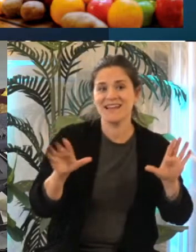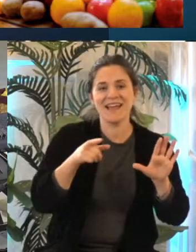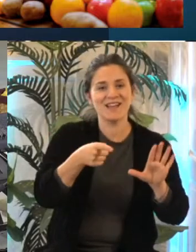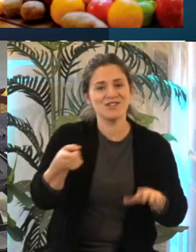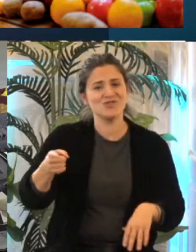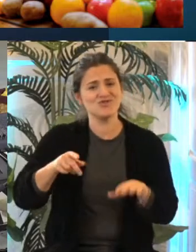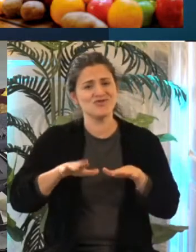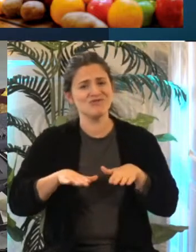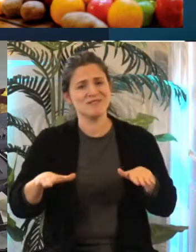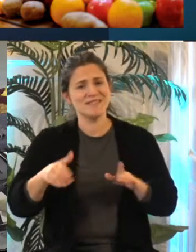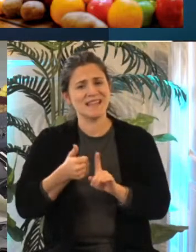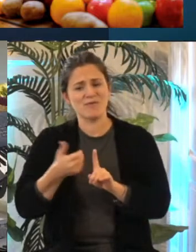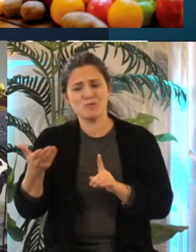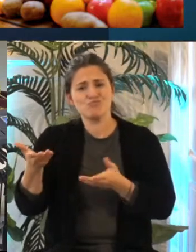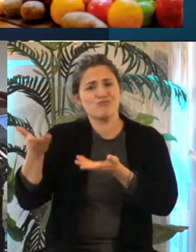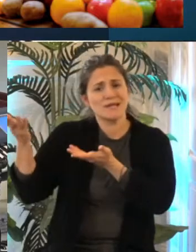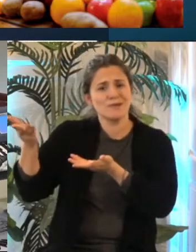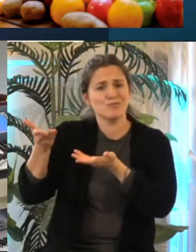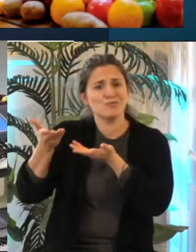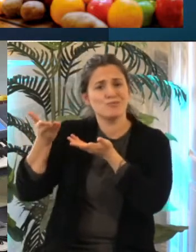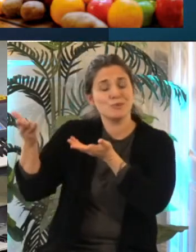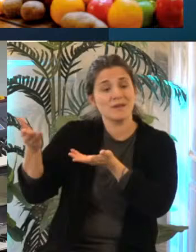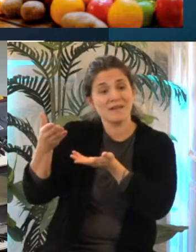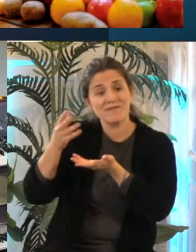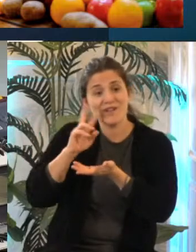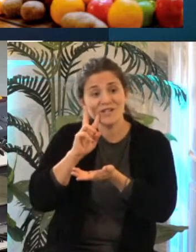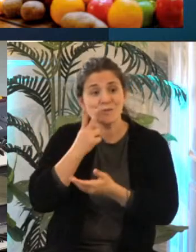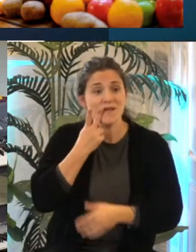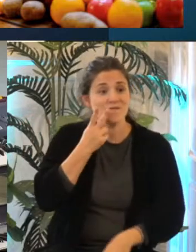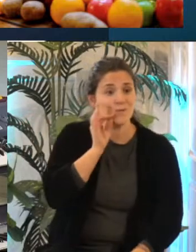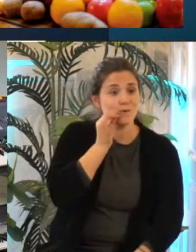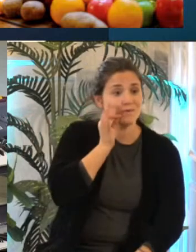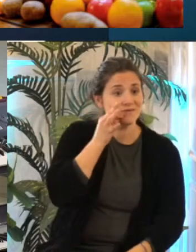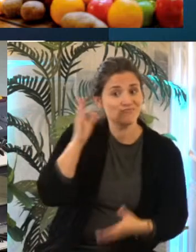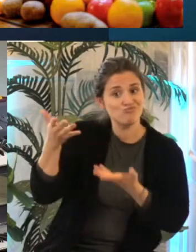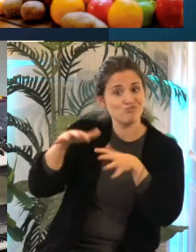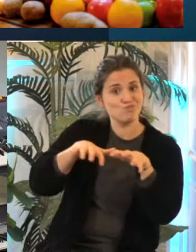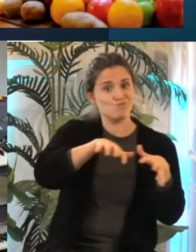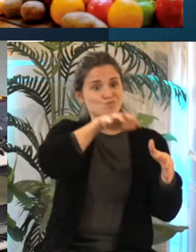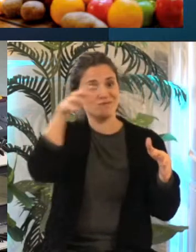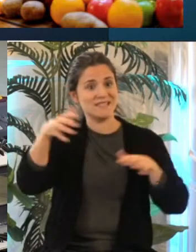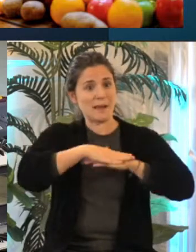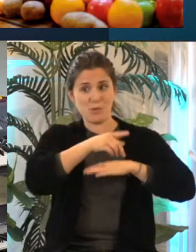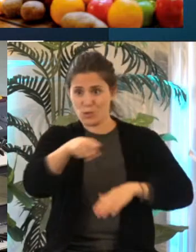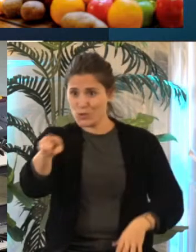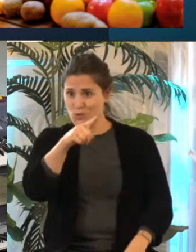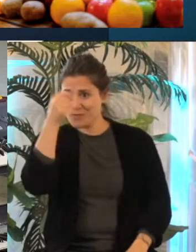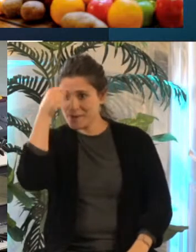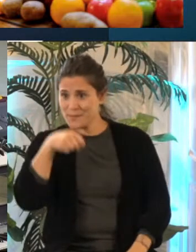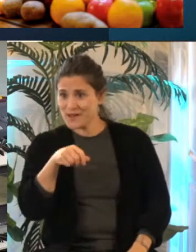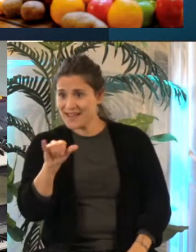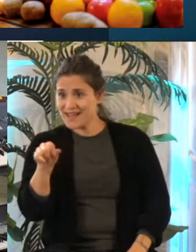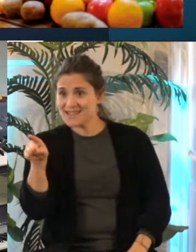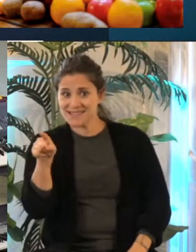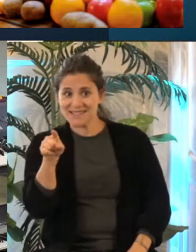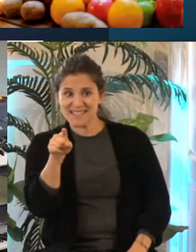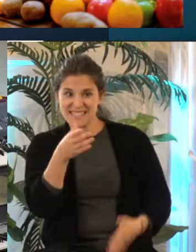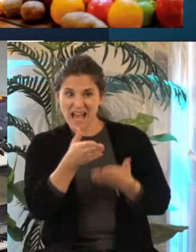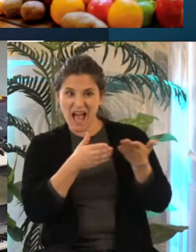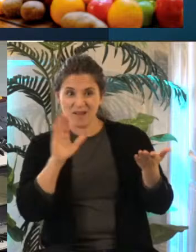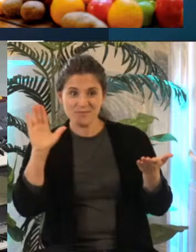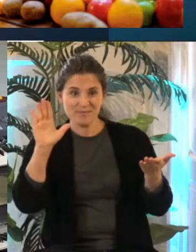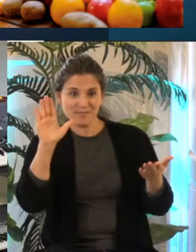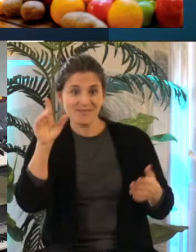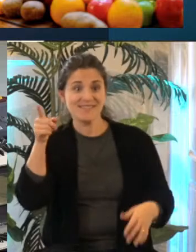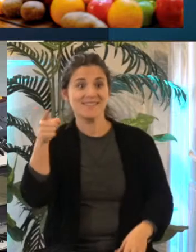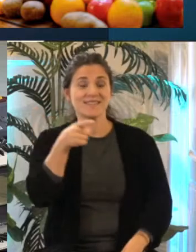bring vegetables and fruit of any of the children youth here remember doing that? Any of you all did that? Okay, some of you.